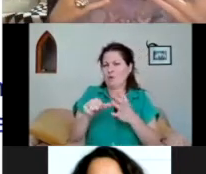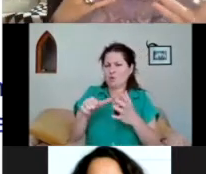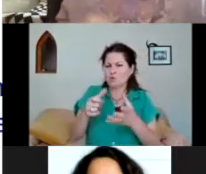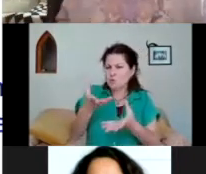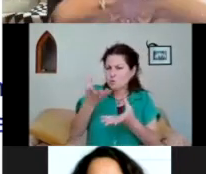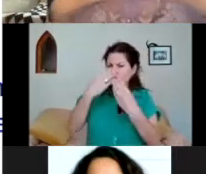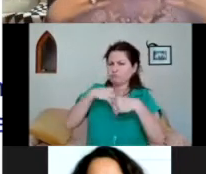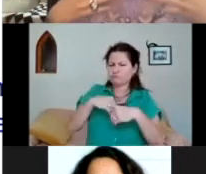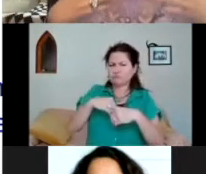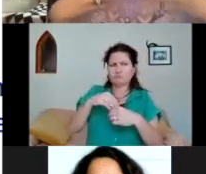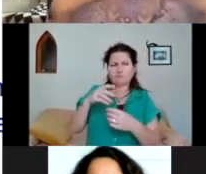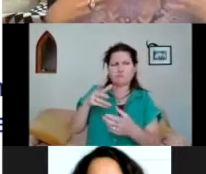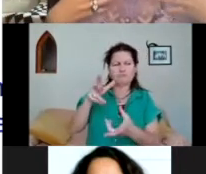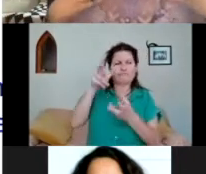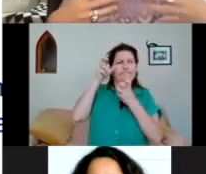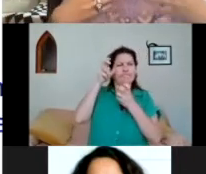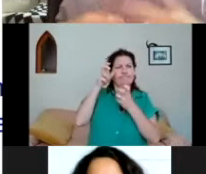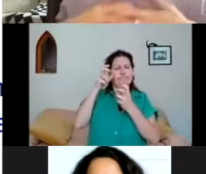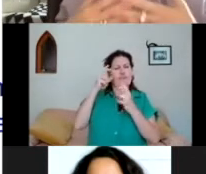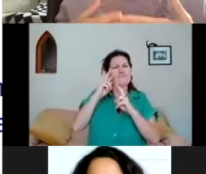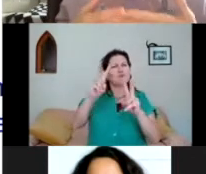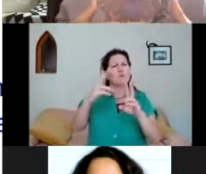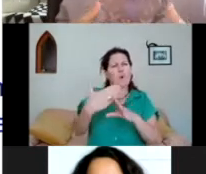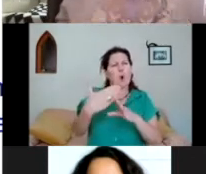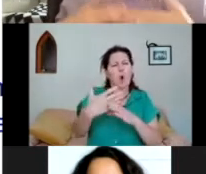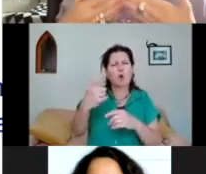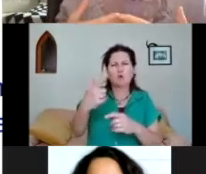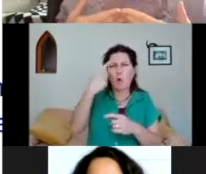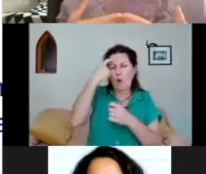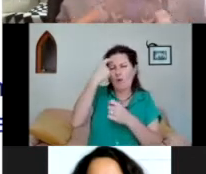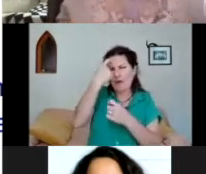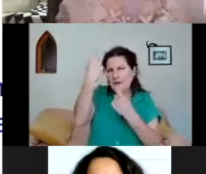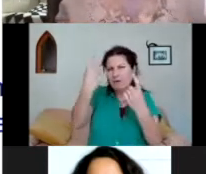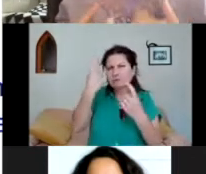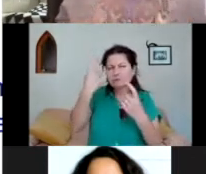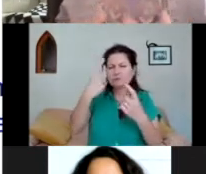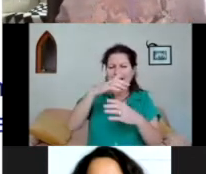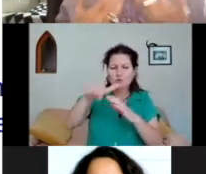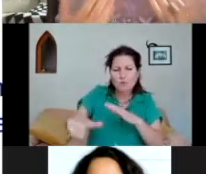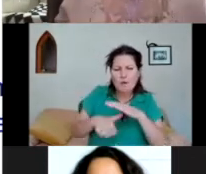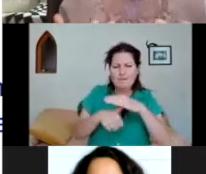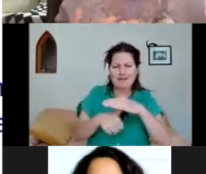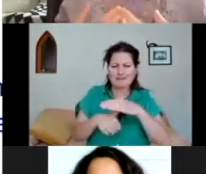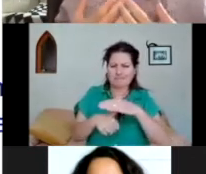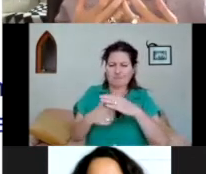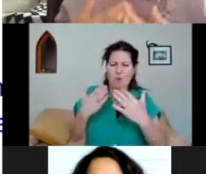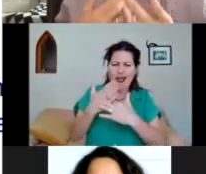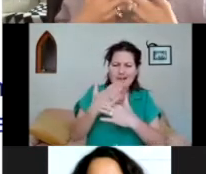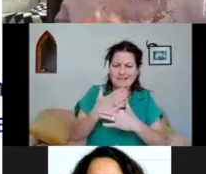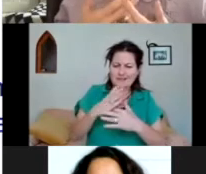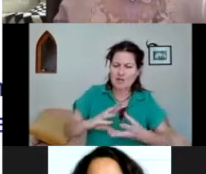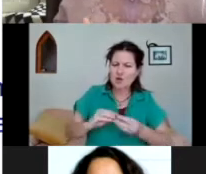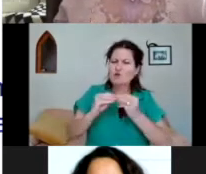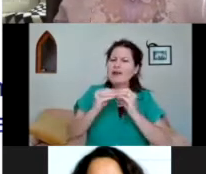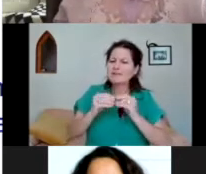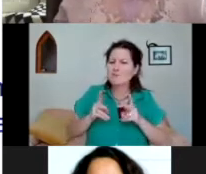other senses. Or it's really thinking about how to embed access in a creative way to make the work accessible to